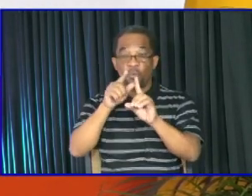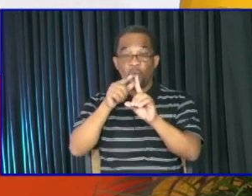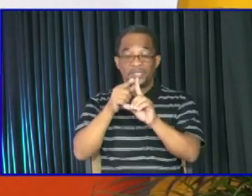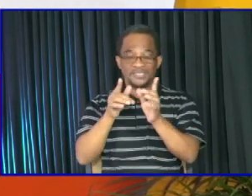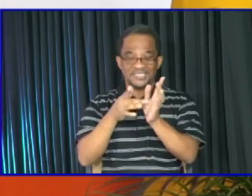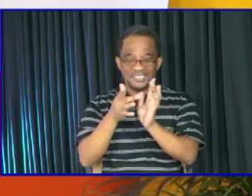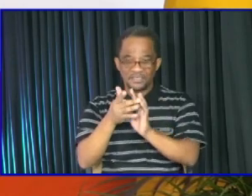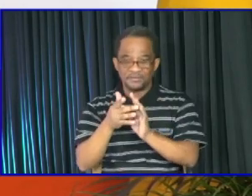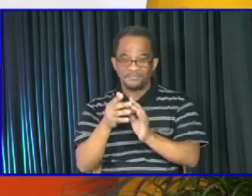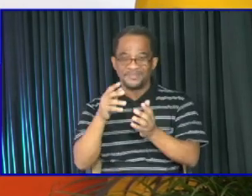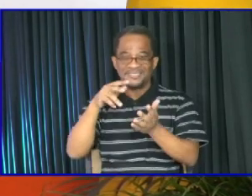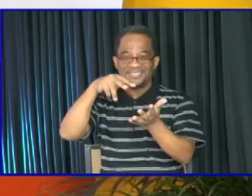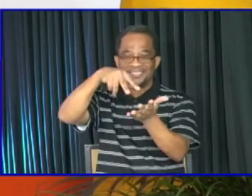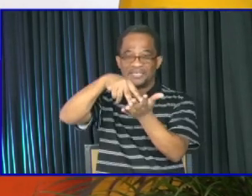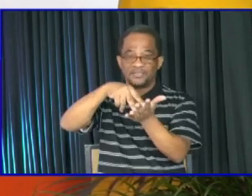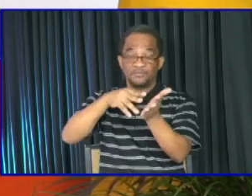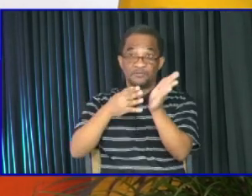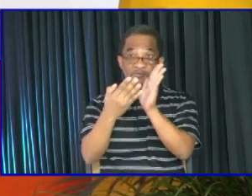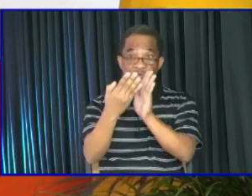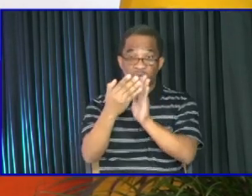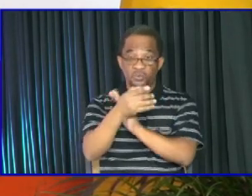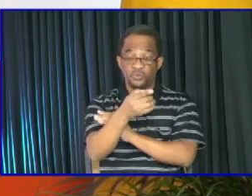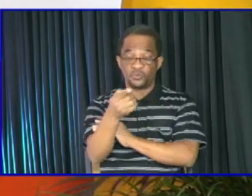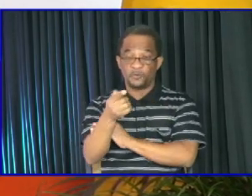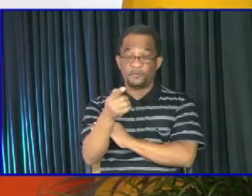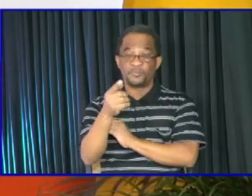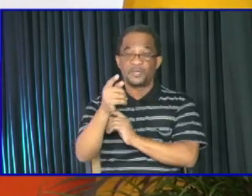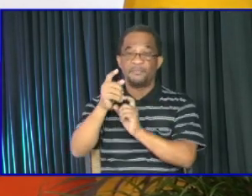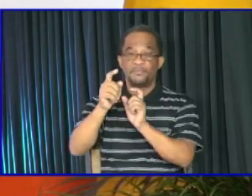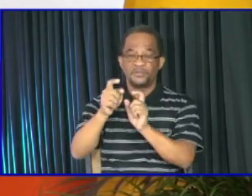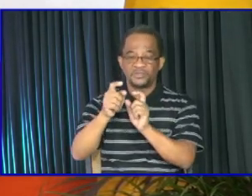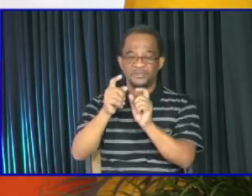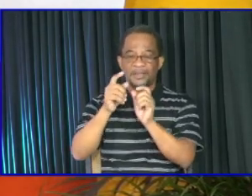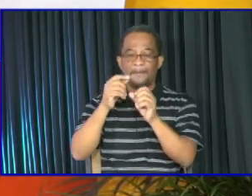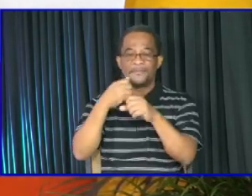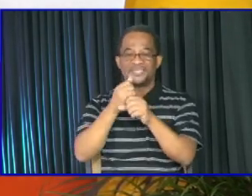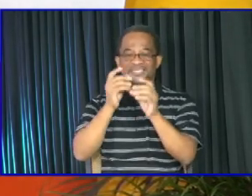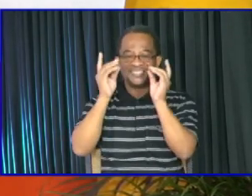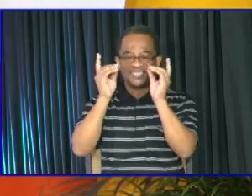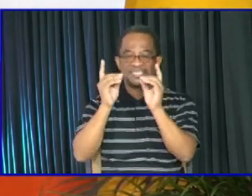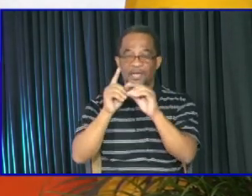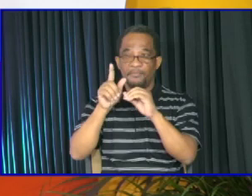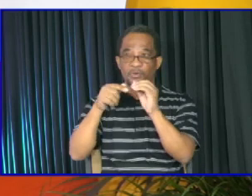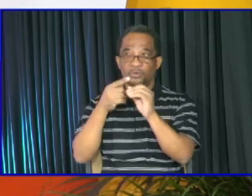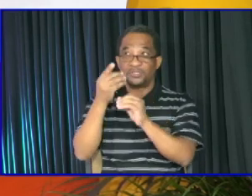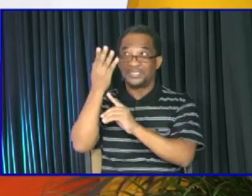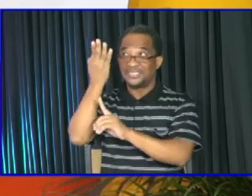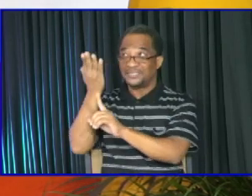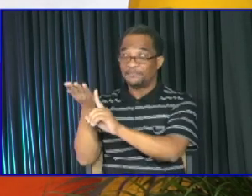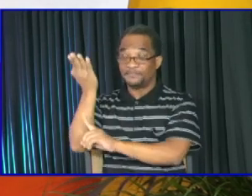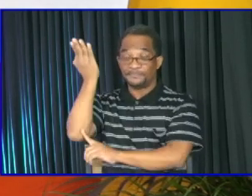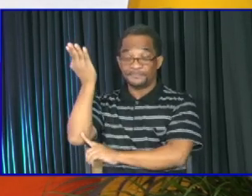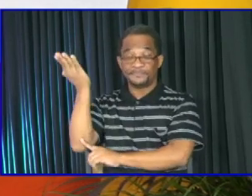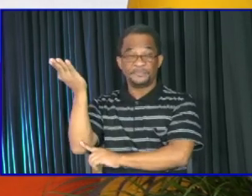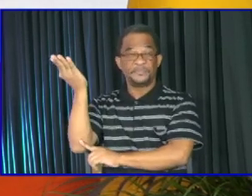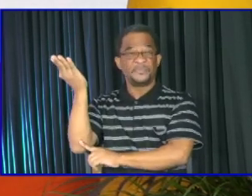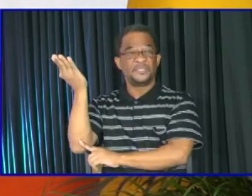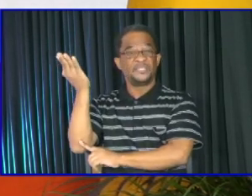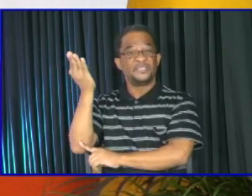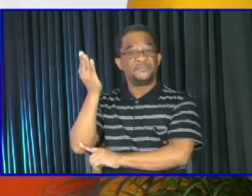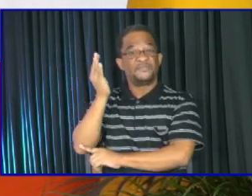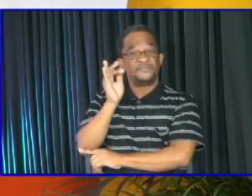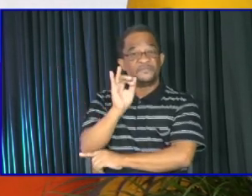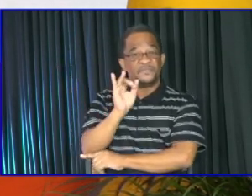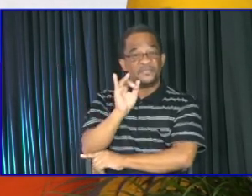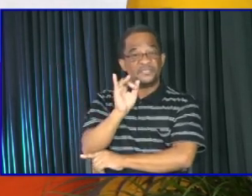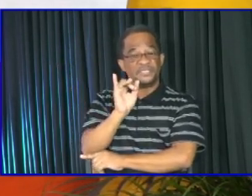Jesus stands before us, we must make a decision about him. And thirdly, we will look at the fact that each